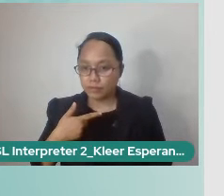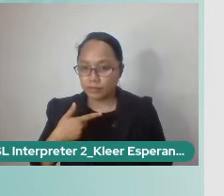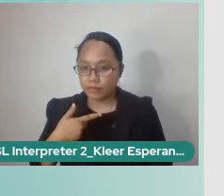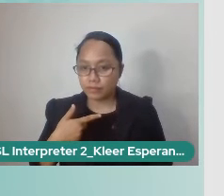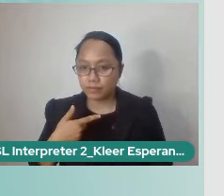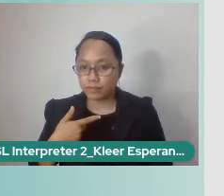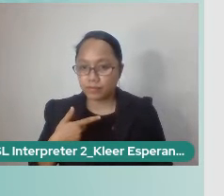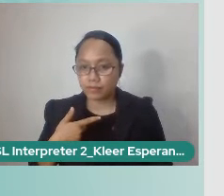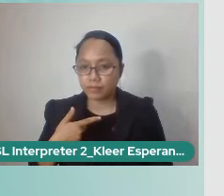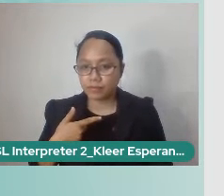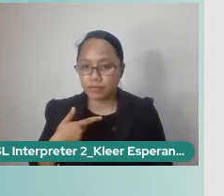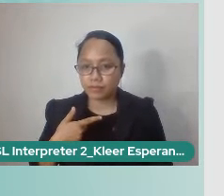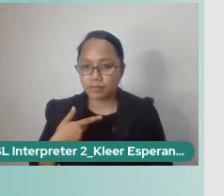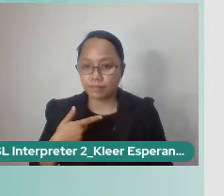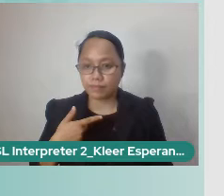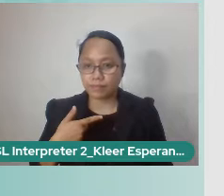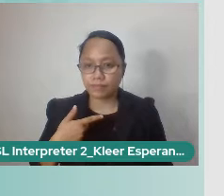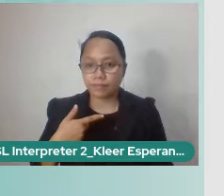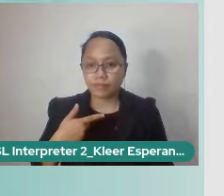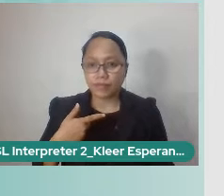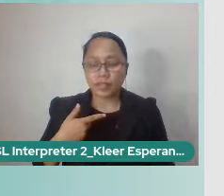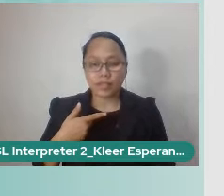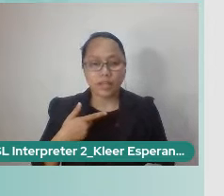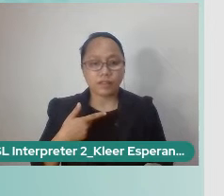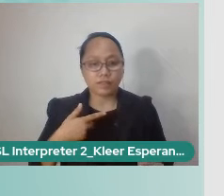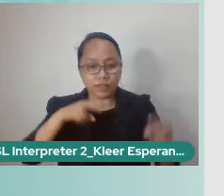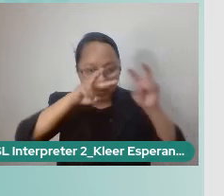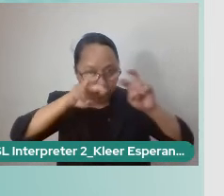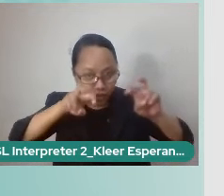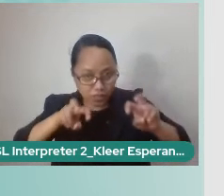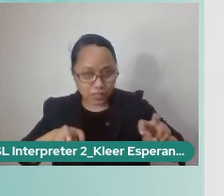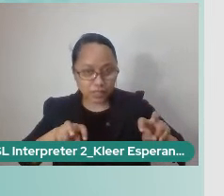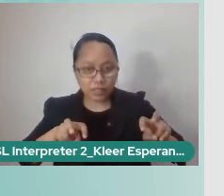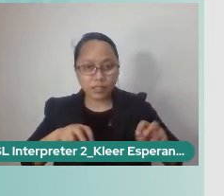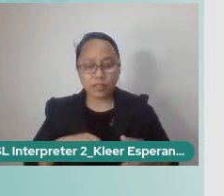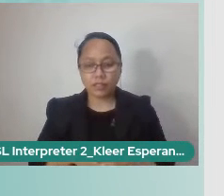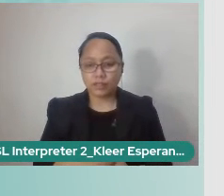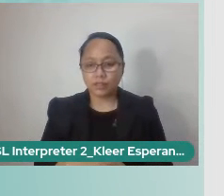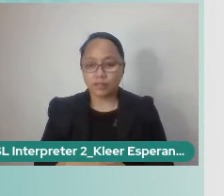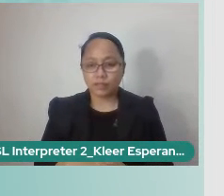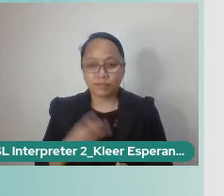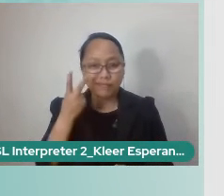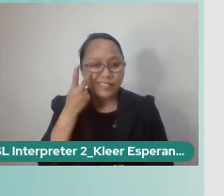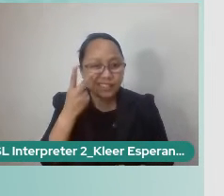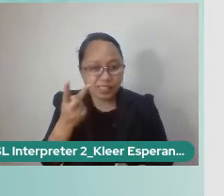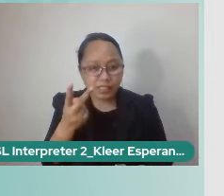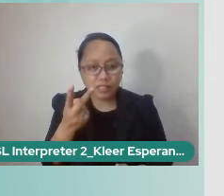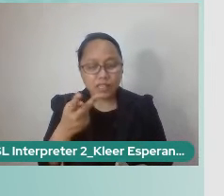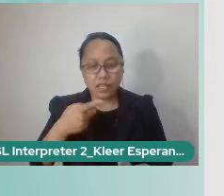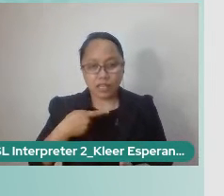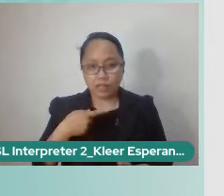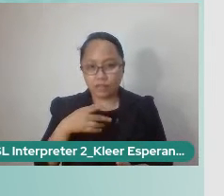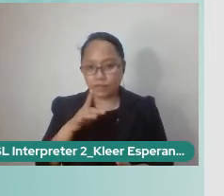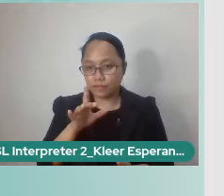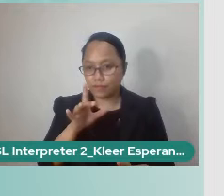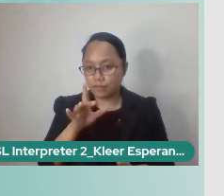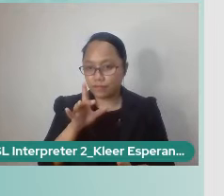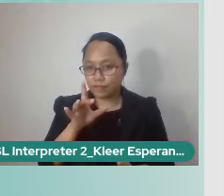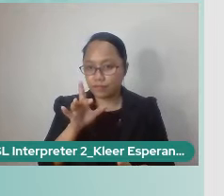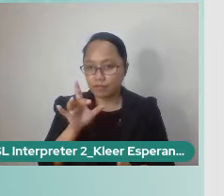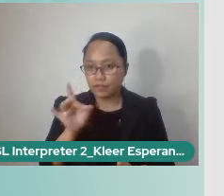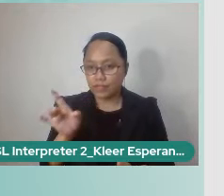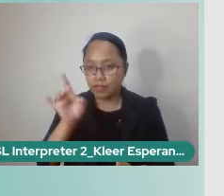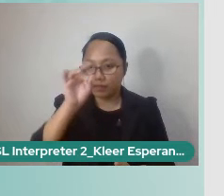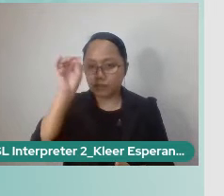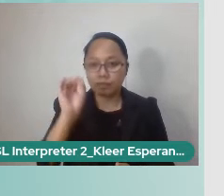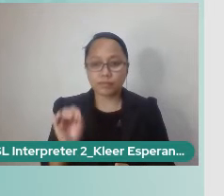happens after an HPV test versus a cytology test in the case where a woman is screen negative. So you